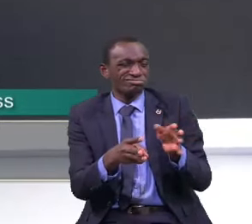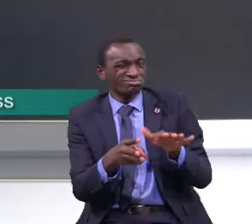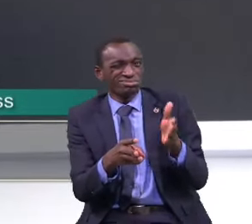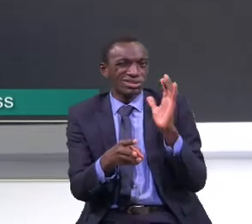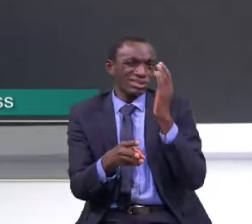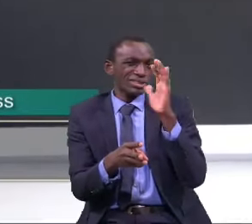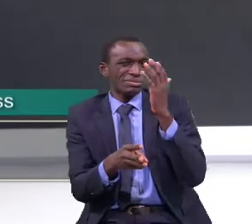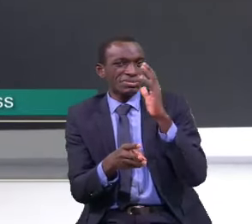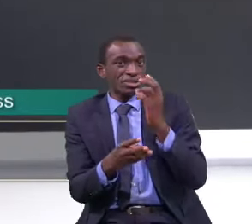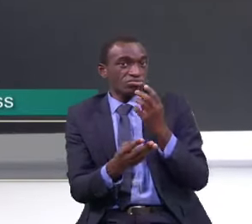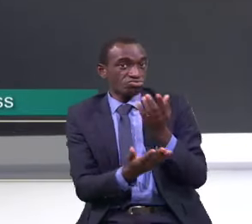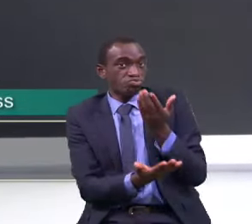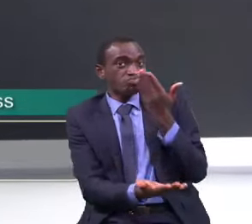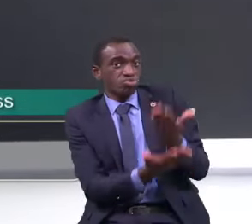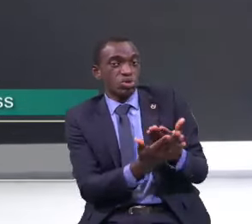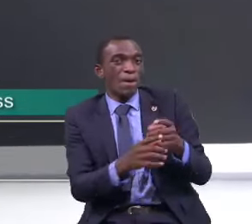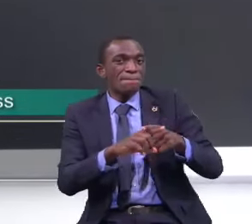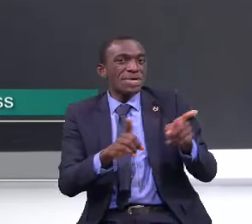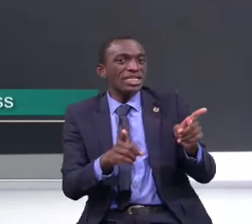ways of death and hell.